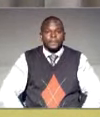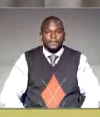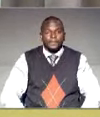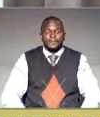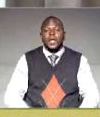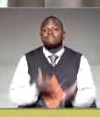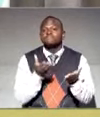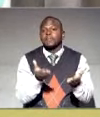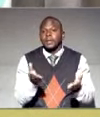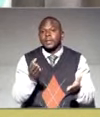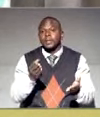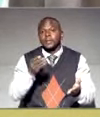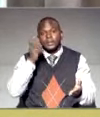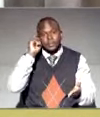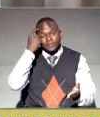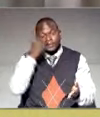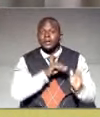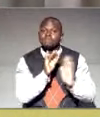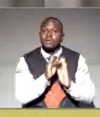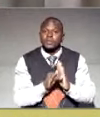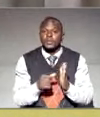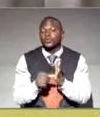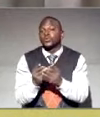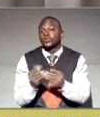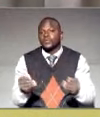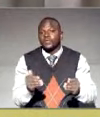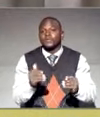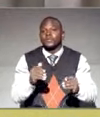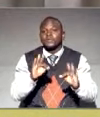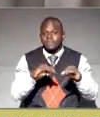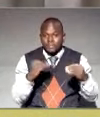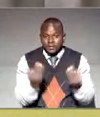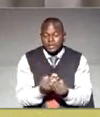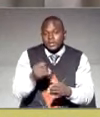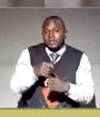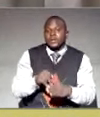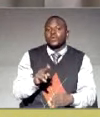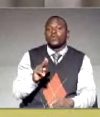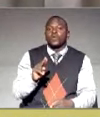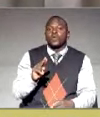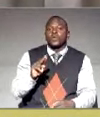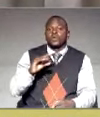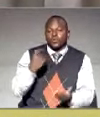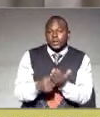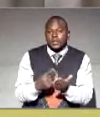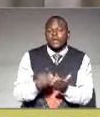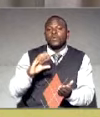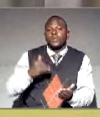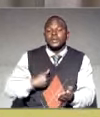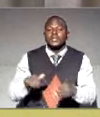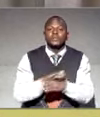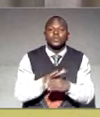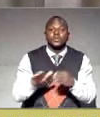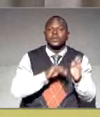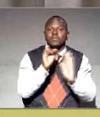The existing government programs to address family issues include Uganda Women Entrepreneurship Program, where